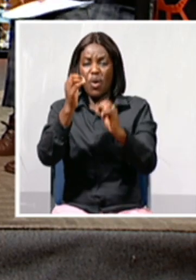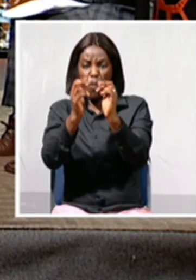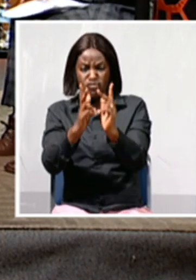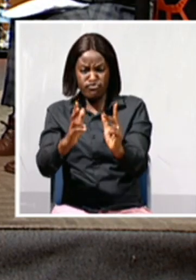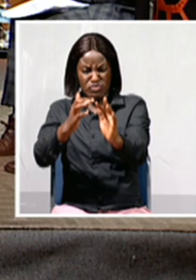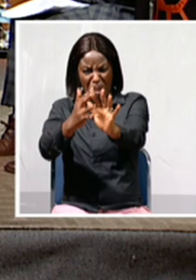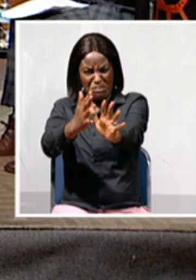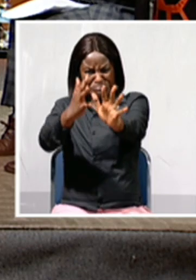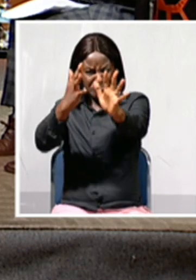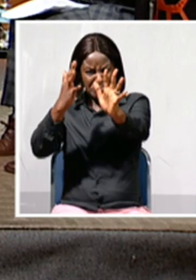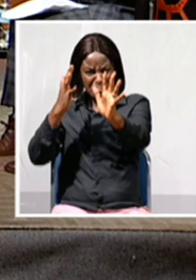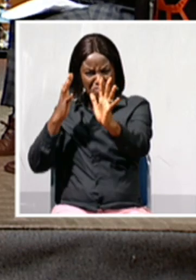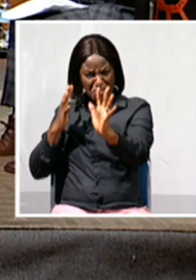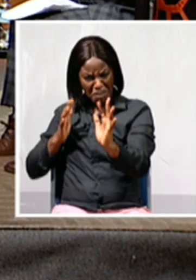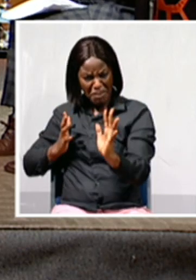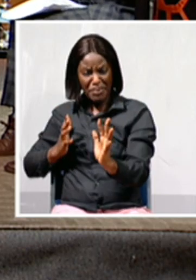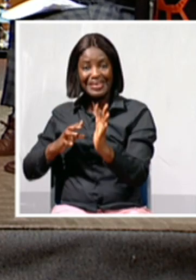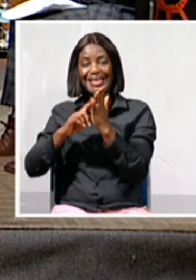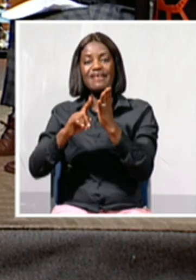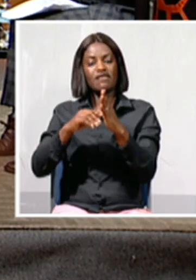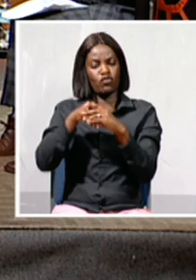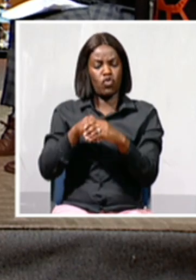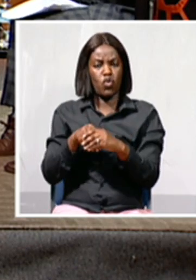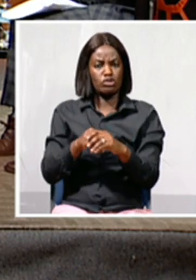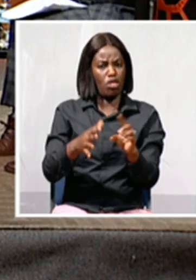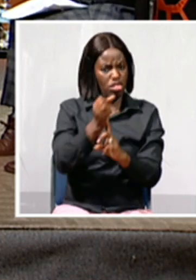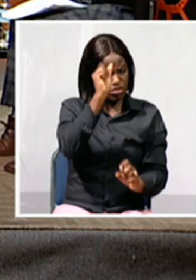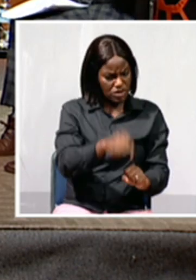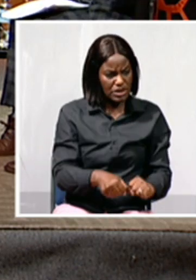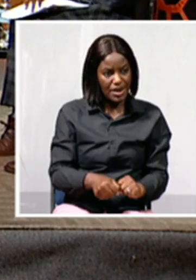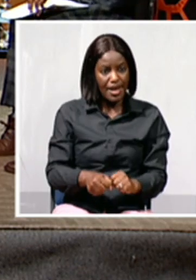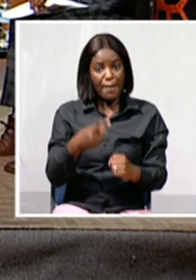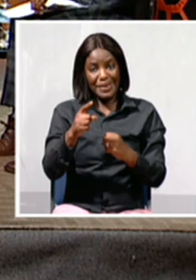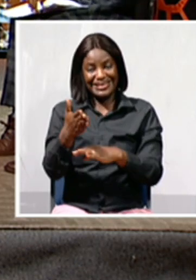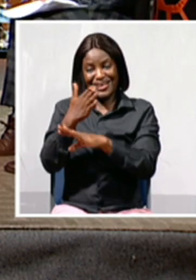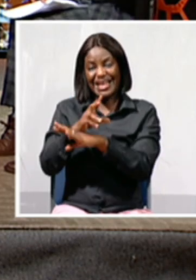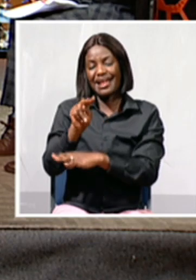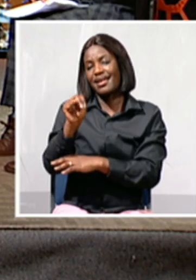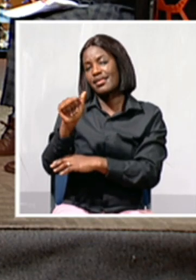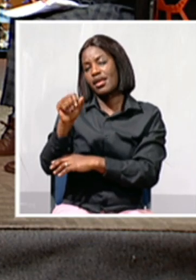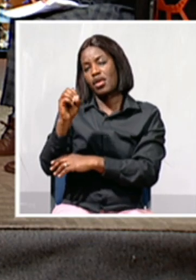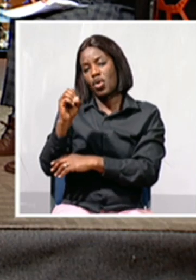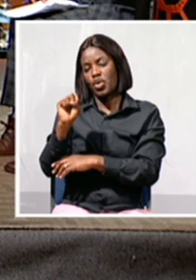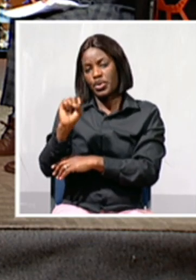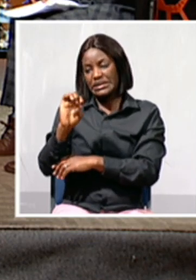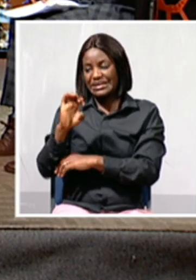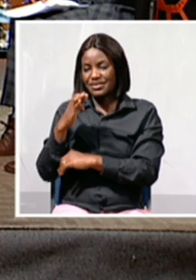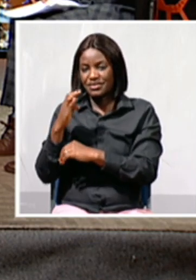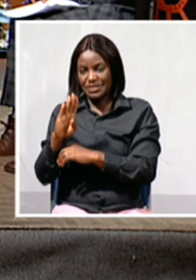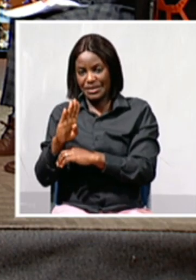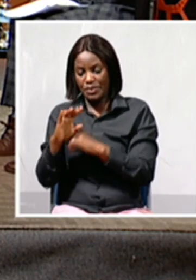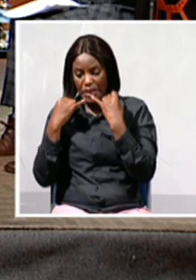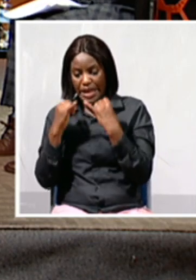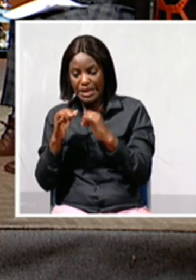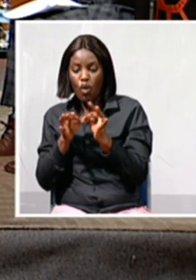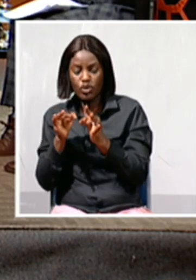What Mr. Nosip just explained to us is that in terms of projects, in terms of processes, in terms of programs, it's targeted for a specific